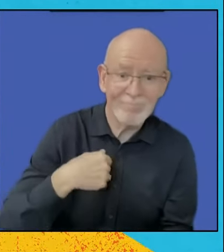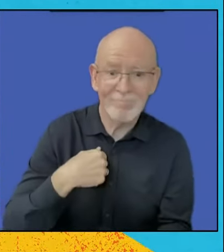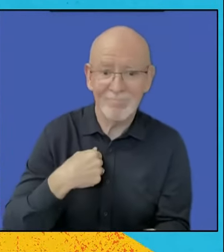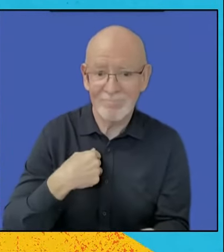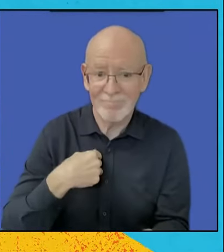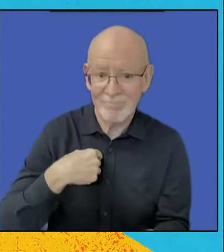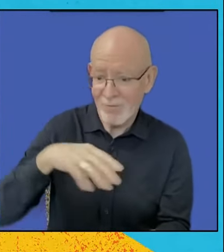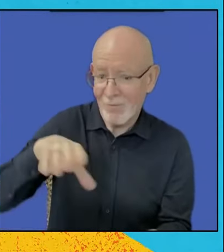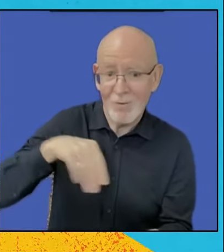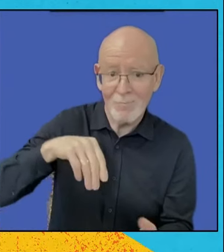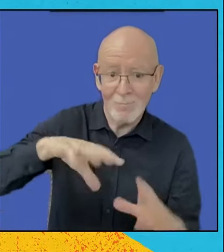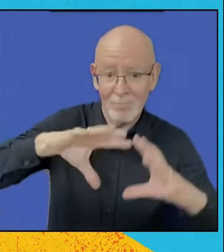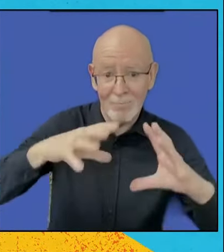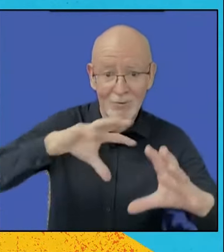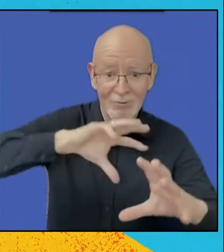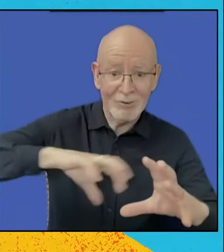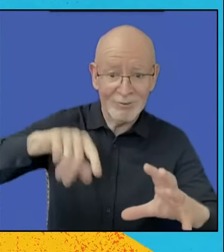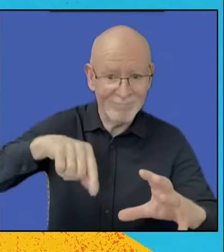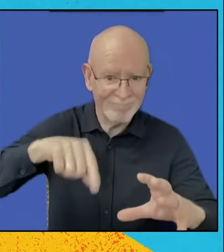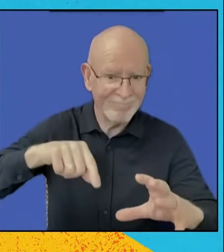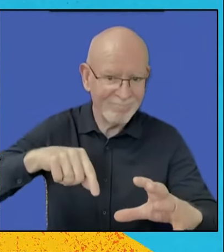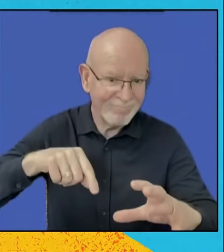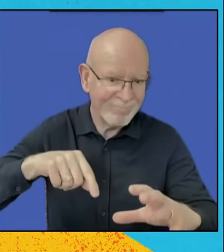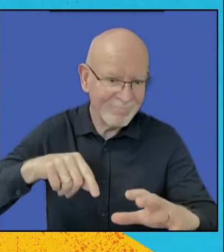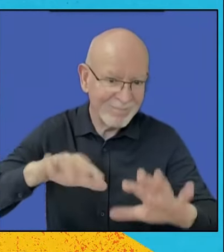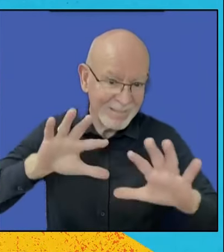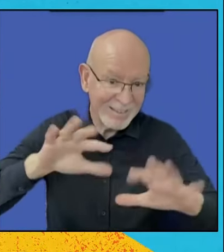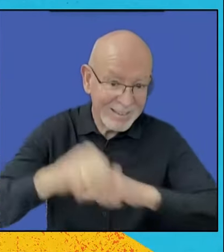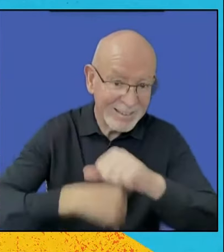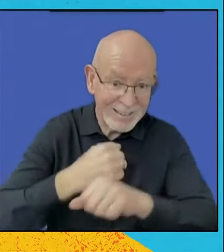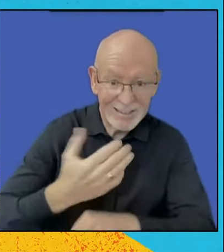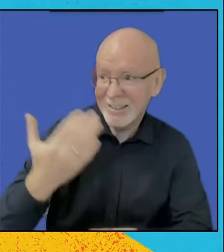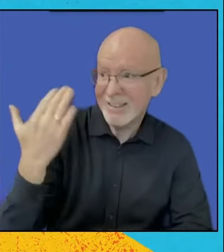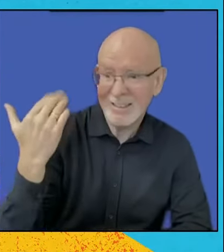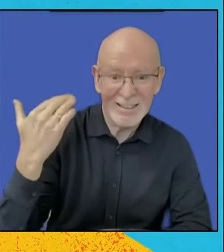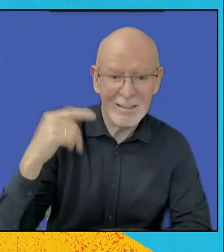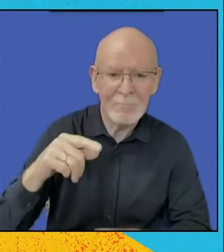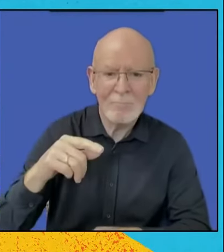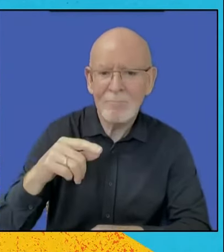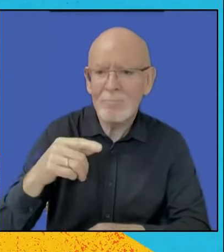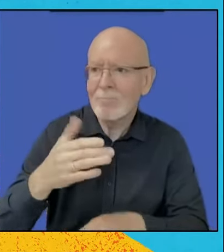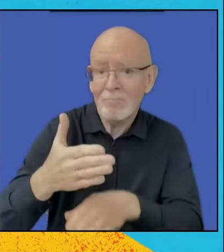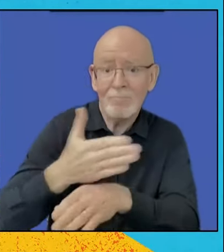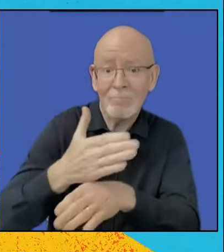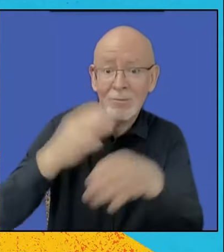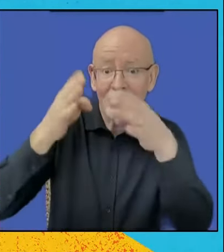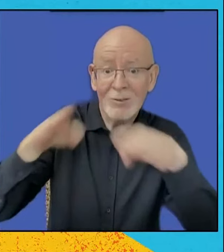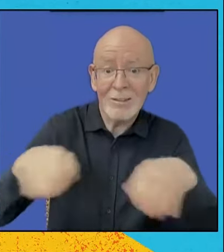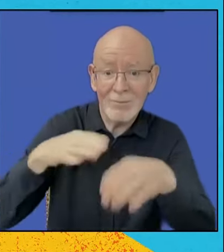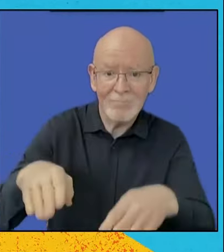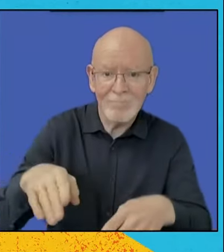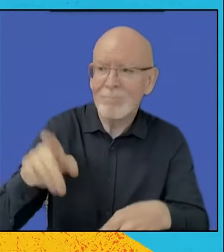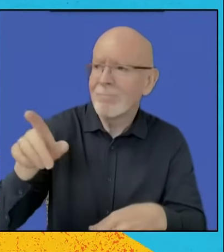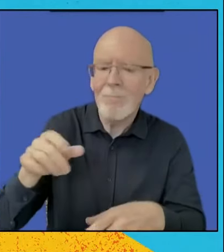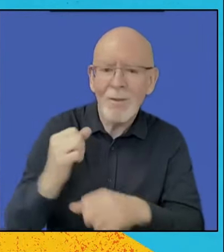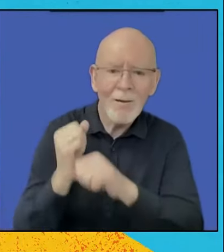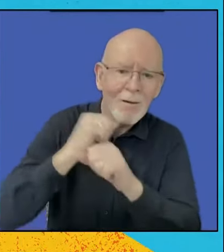other small island states in the Eastern Caribbean was that of torrential wind, widespread flooding, severe winds,